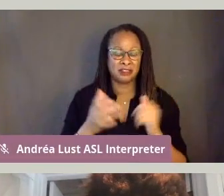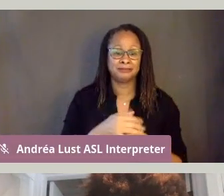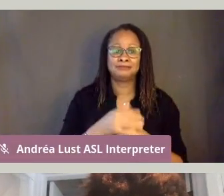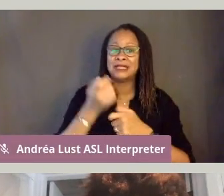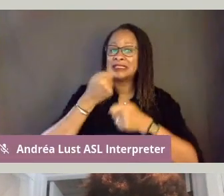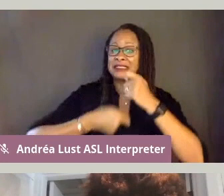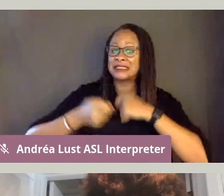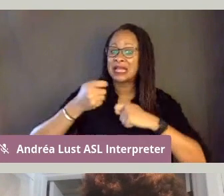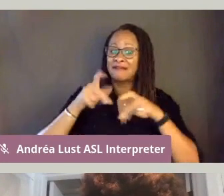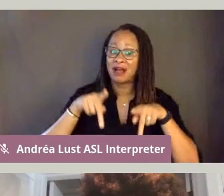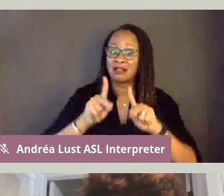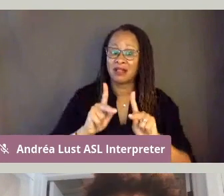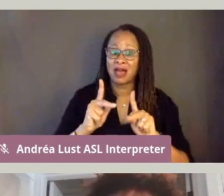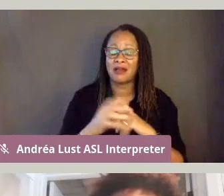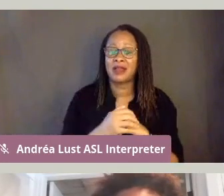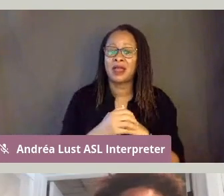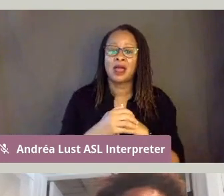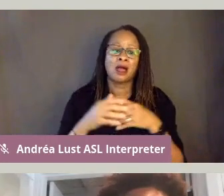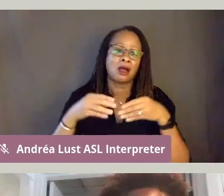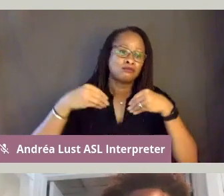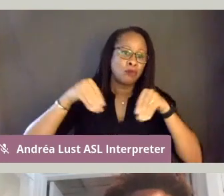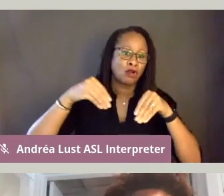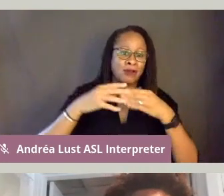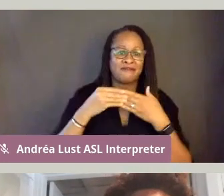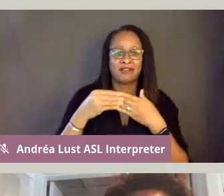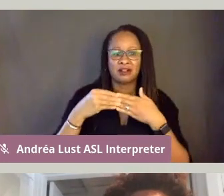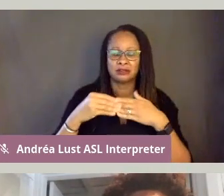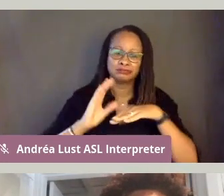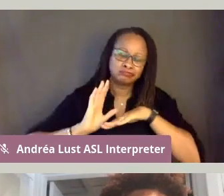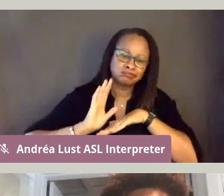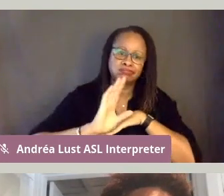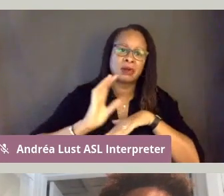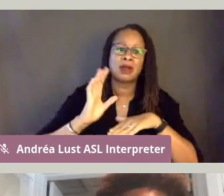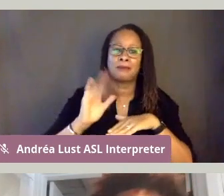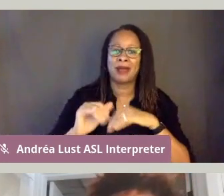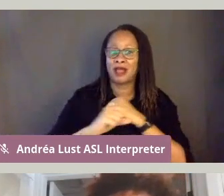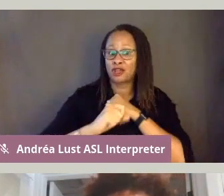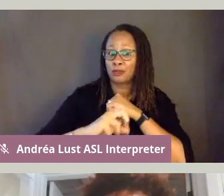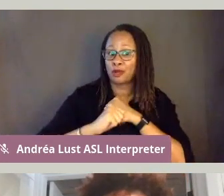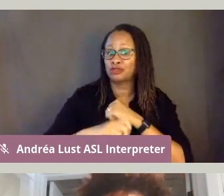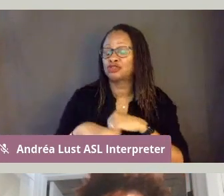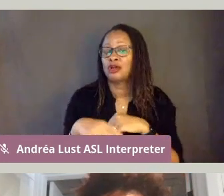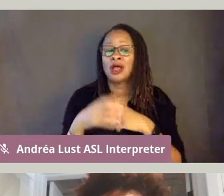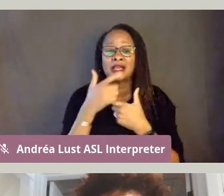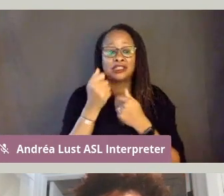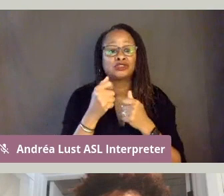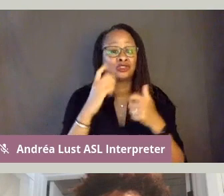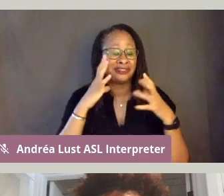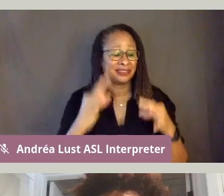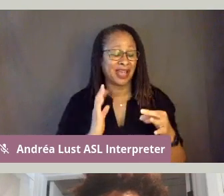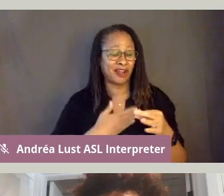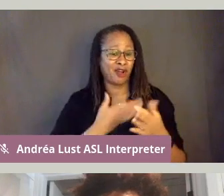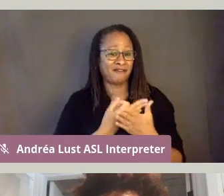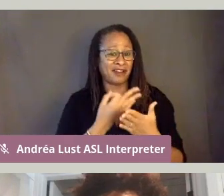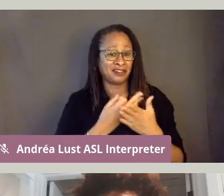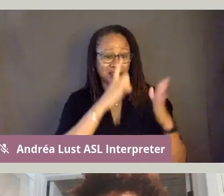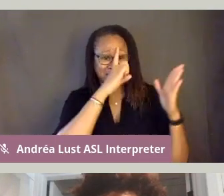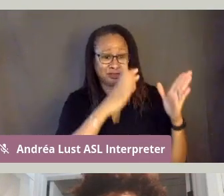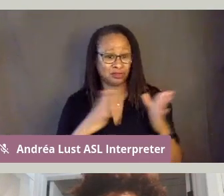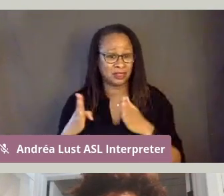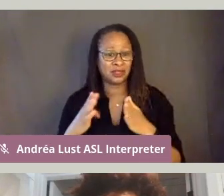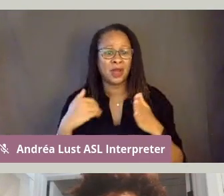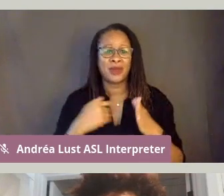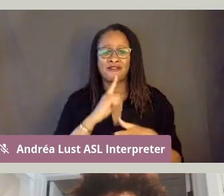than allowing market fluctuations driven by commercial interests to dictate our financial strategies, we have a real opportunity